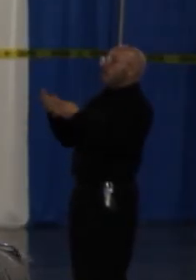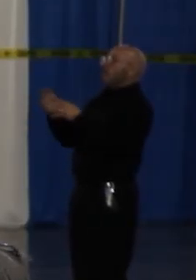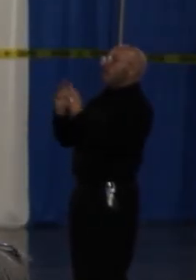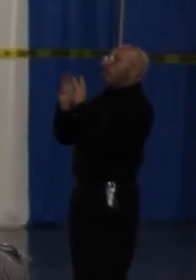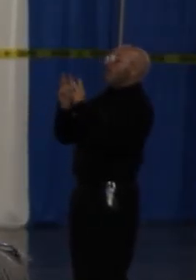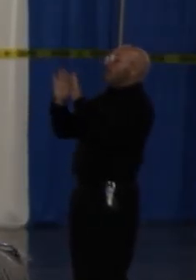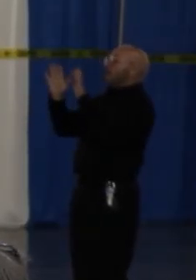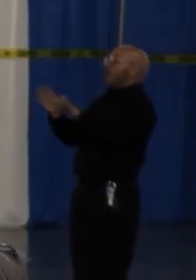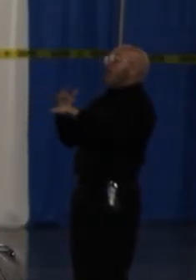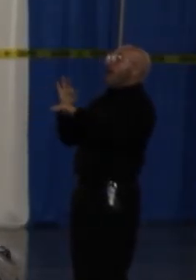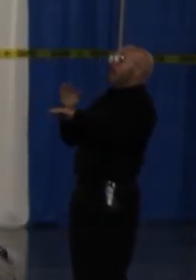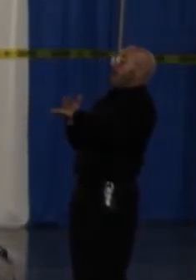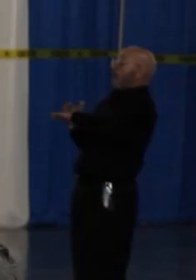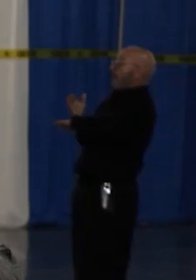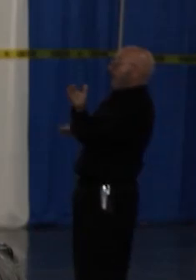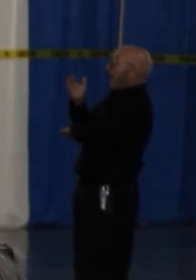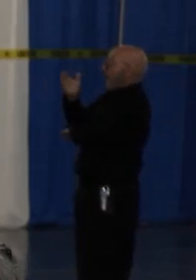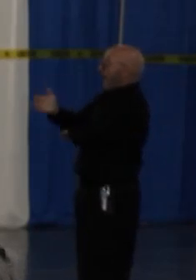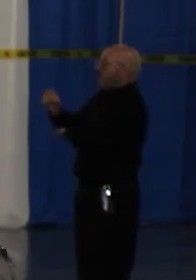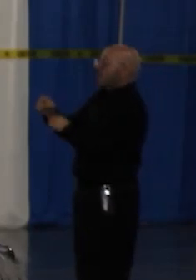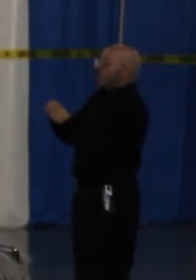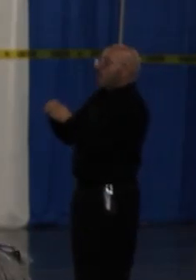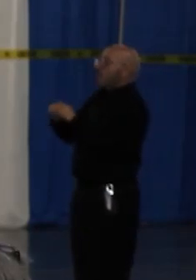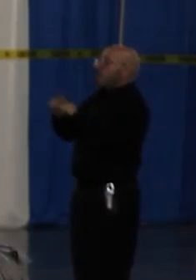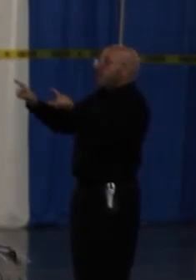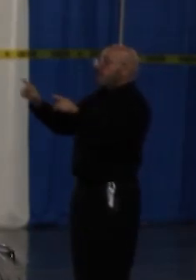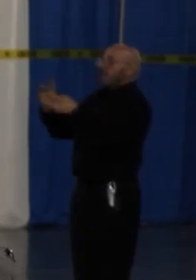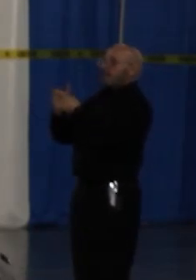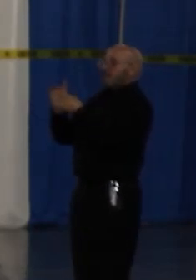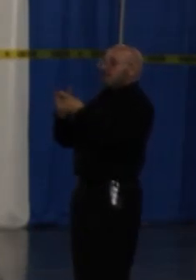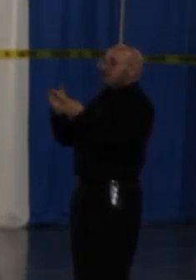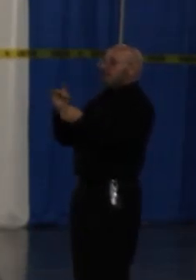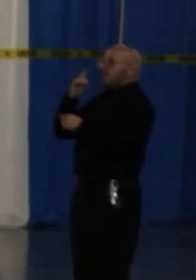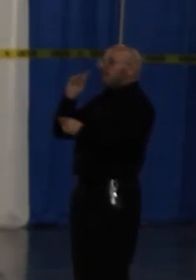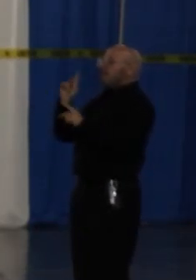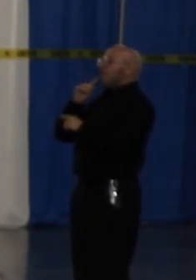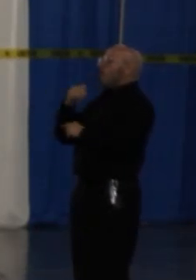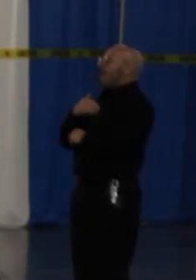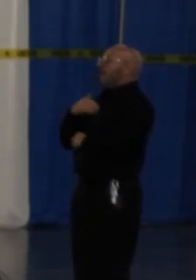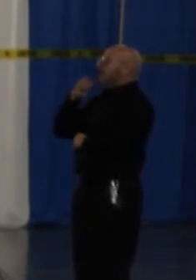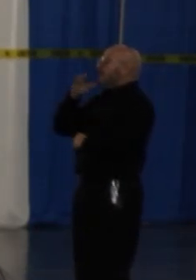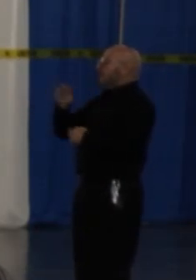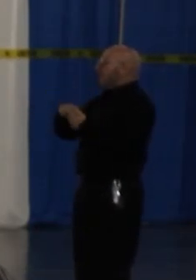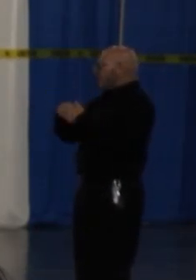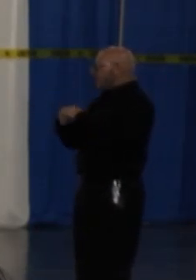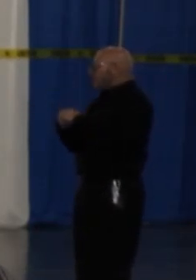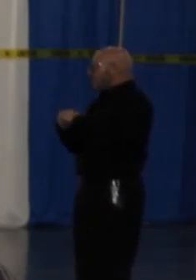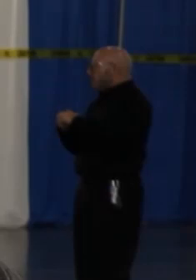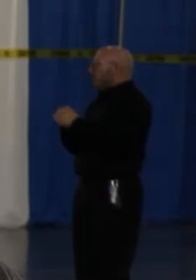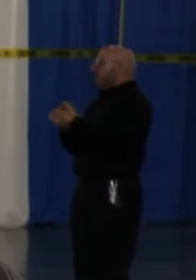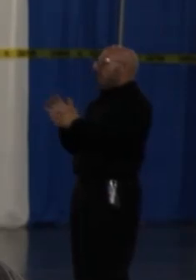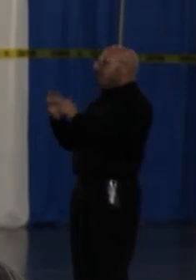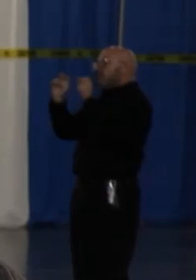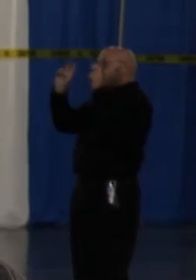with post-storm heat messaging? Maybe we need to message it a little bit earlier, right? Since we have so many people that this is an issue, a